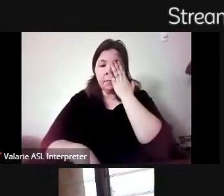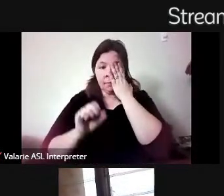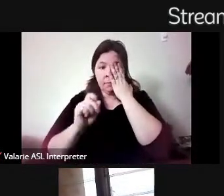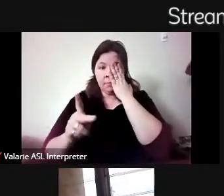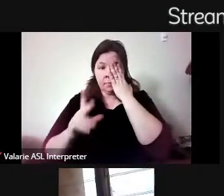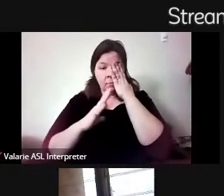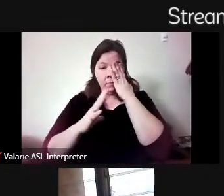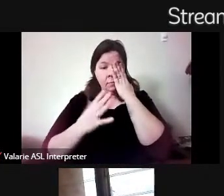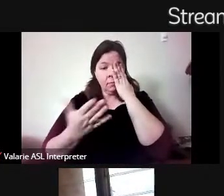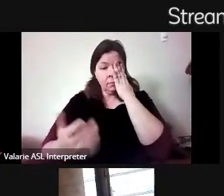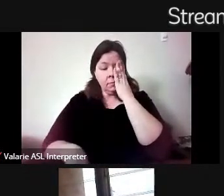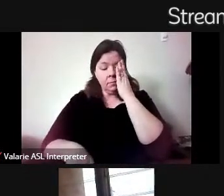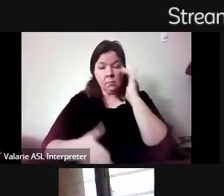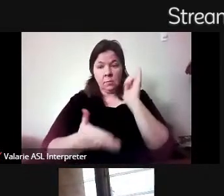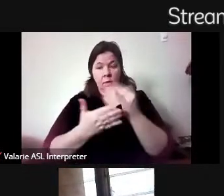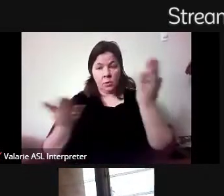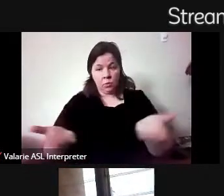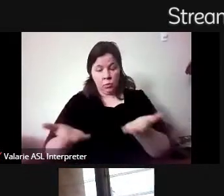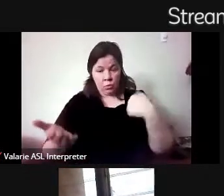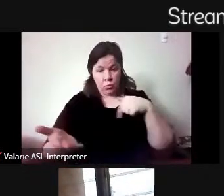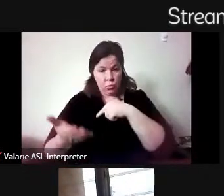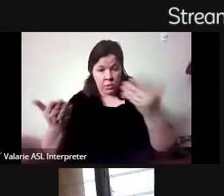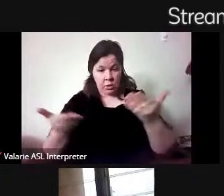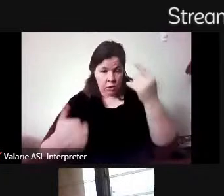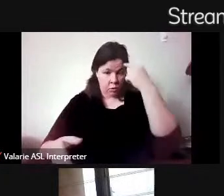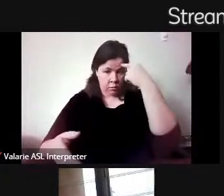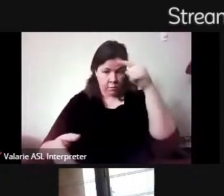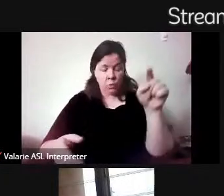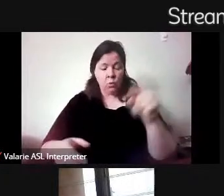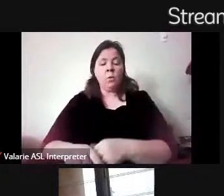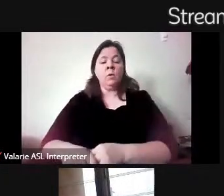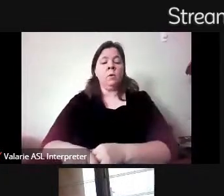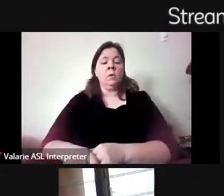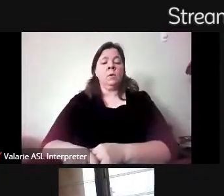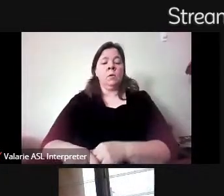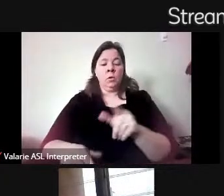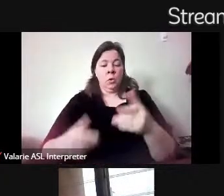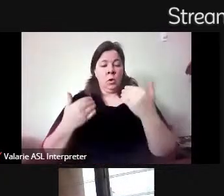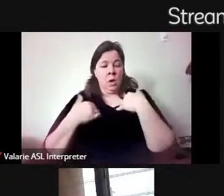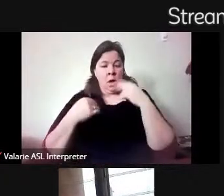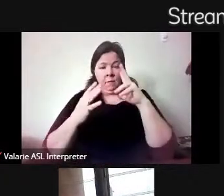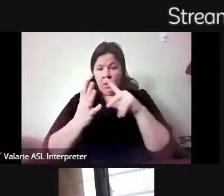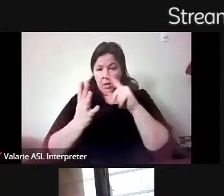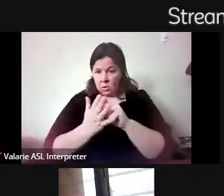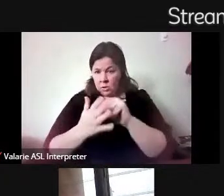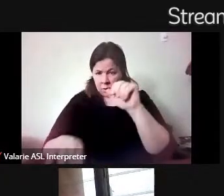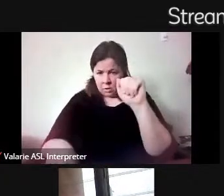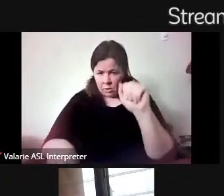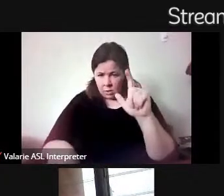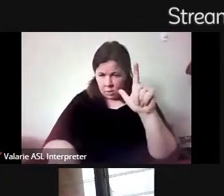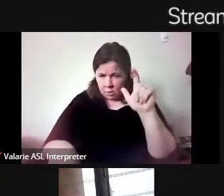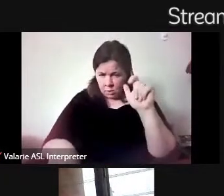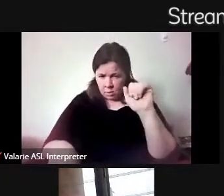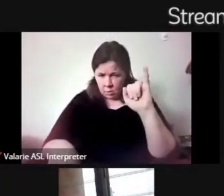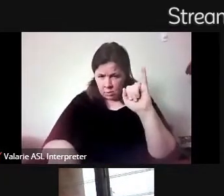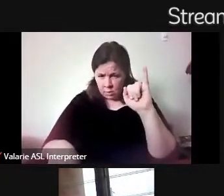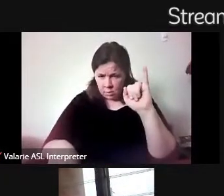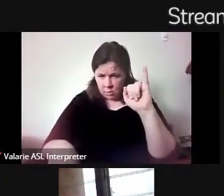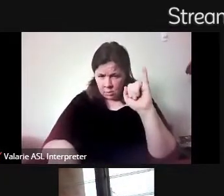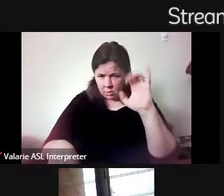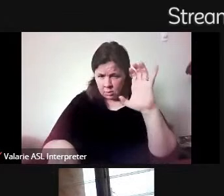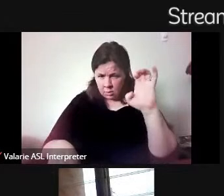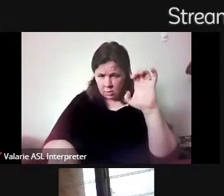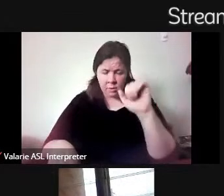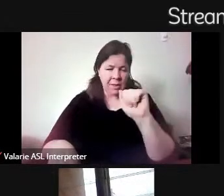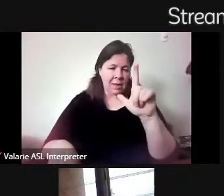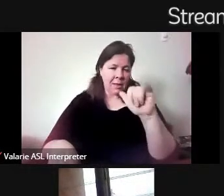fine. That's what we're here for. Okay. Do you have a video, Alice? Can you put your video on?